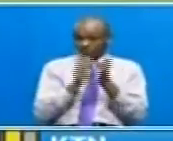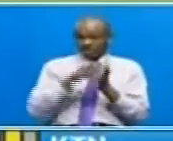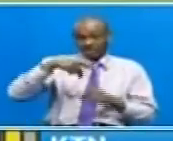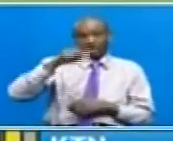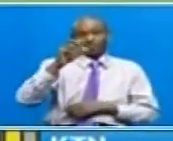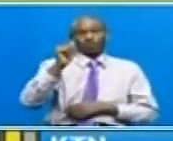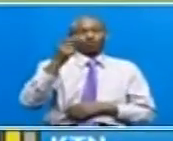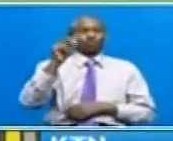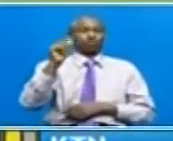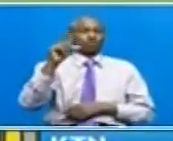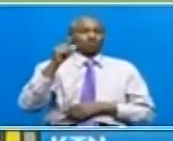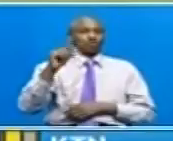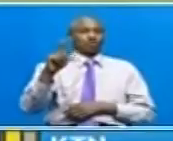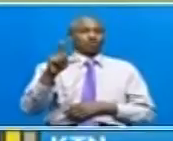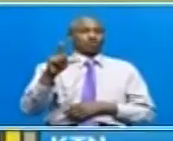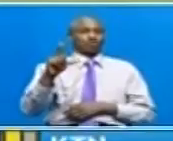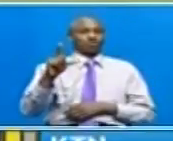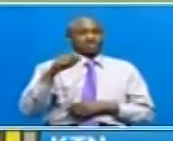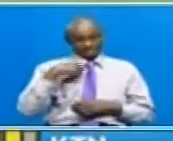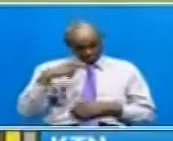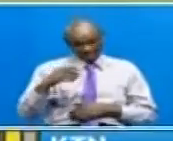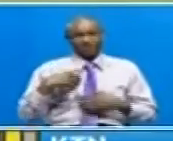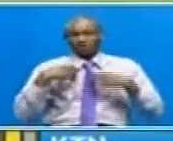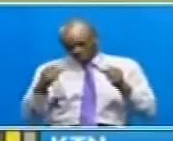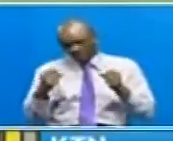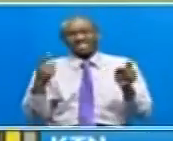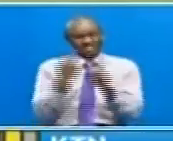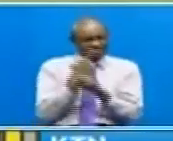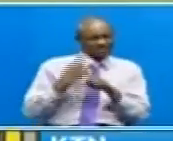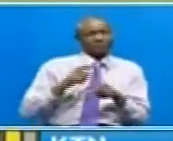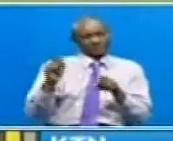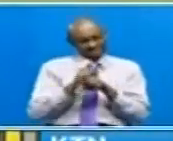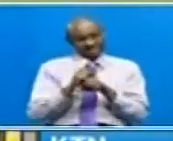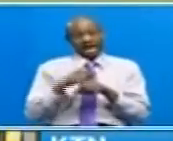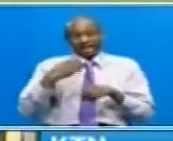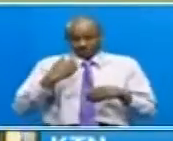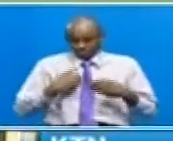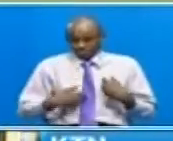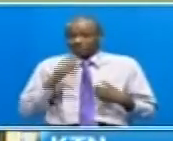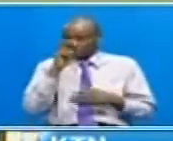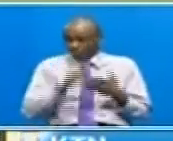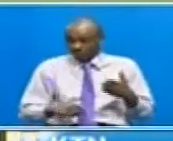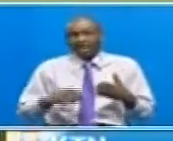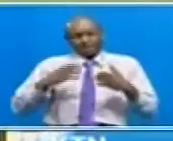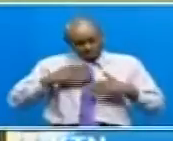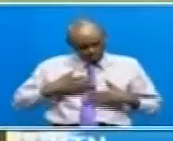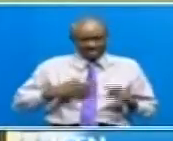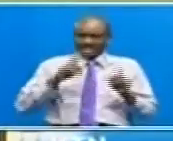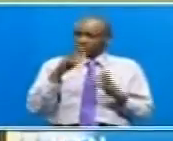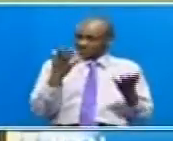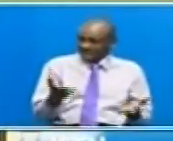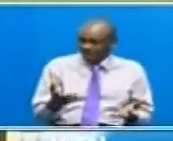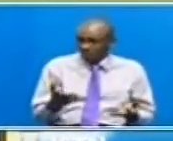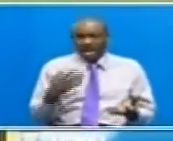what good tactical sessions that we've been having, plus the strength and conditioning, we have less injuries. And that is why you see the body language, the